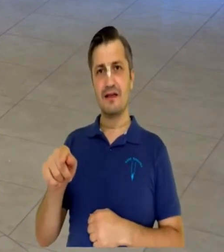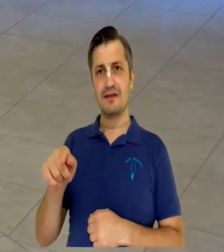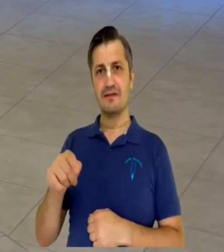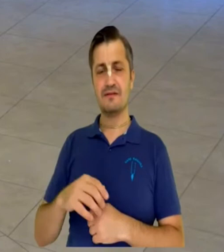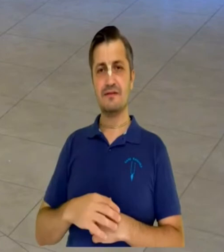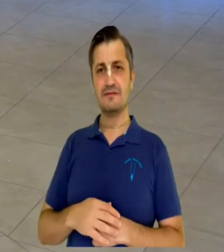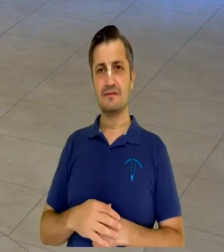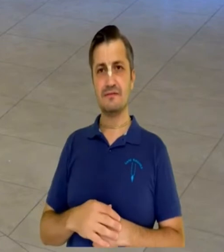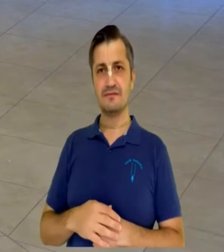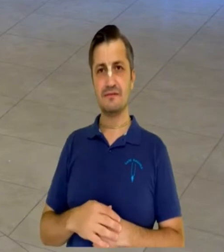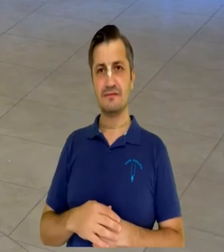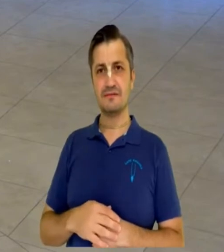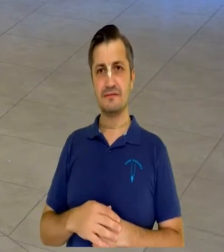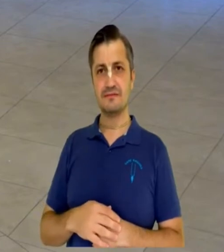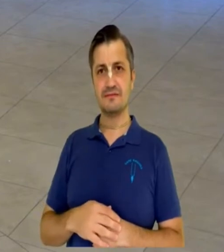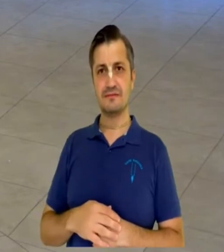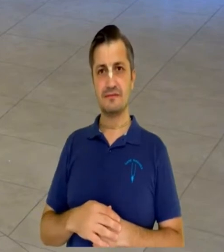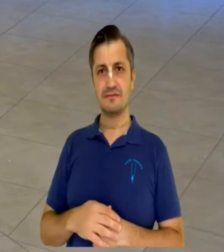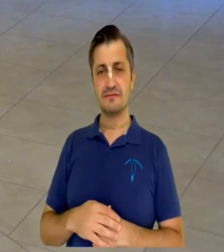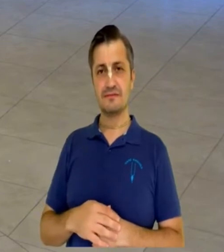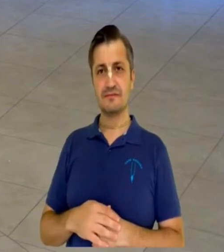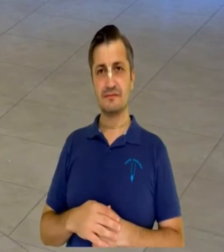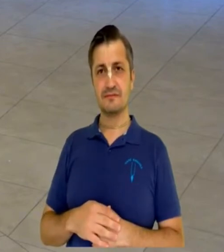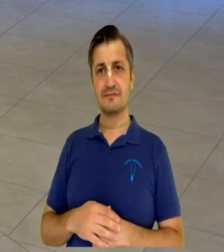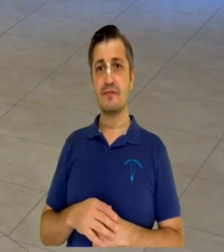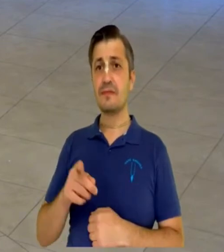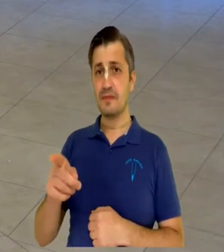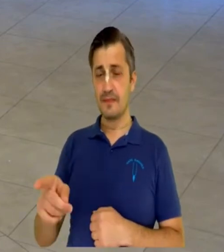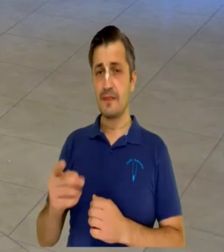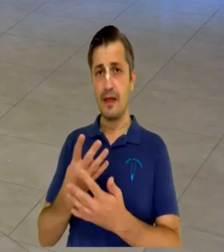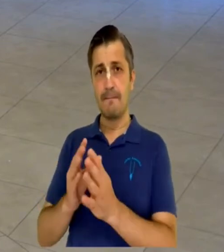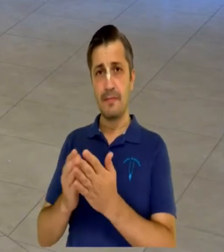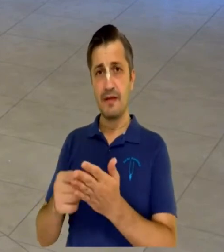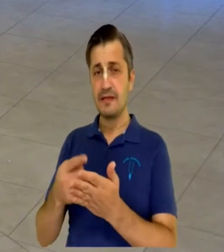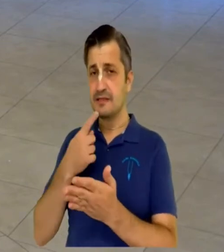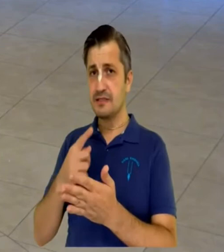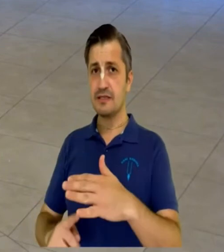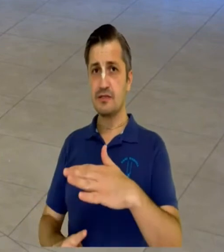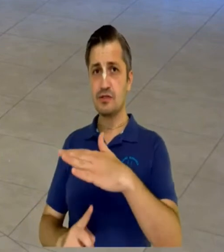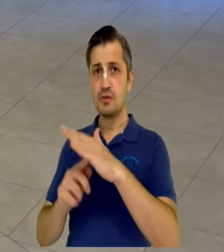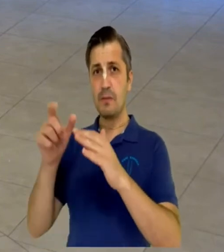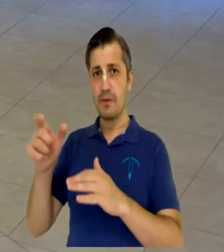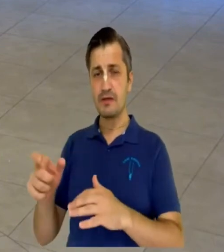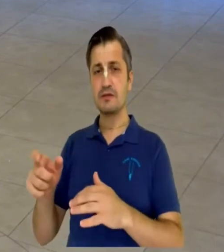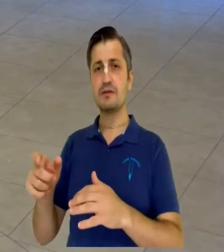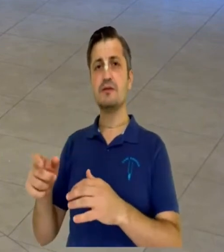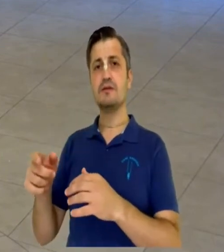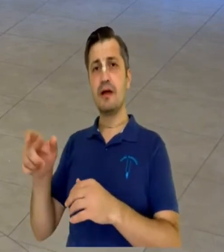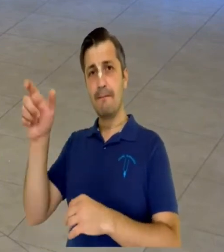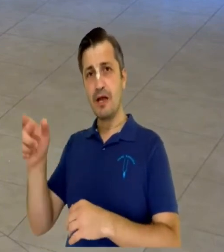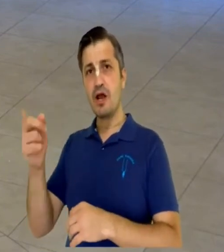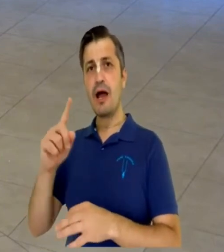it is describes that Supreme Person is the source of Paramatma and also Brahman. And so these